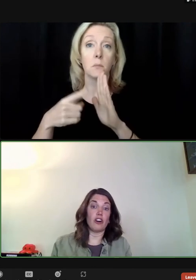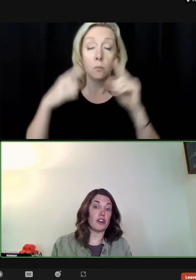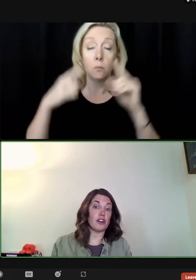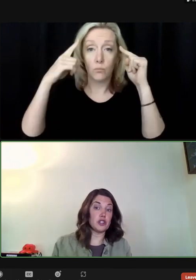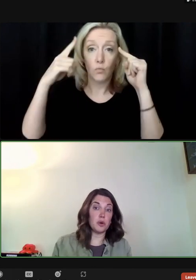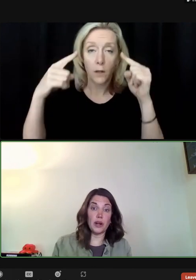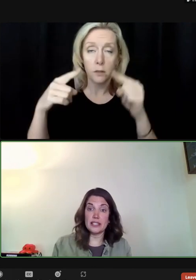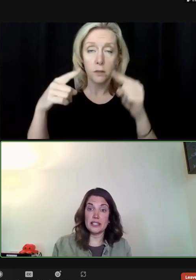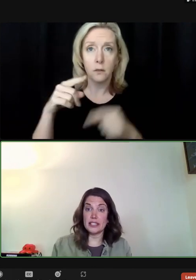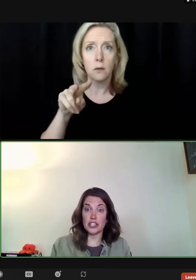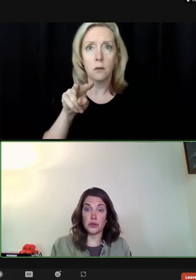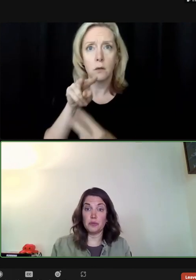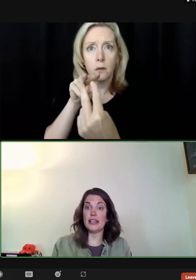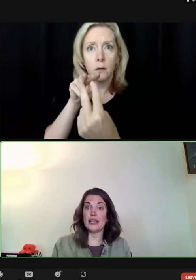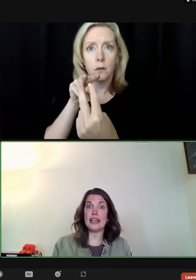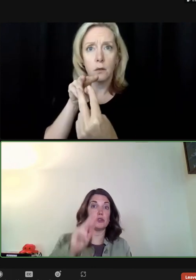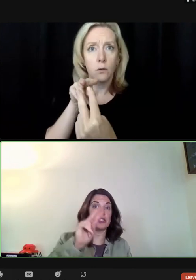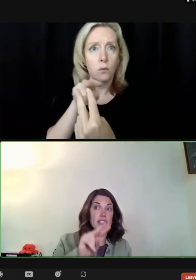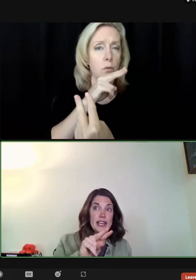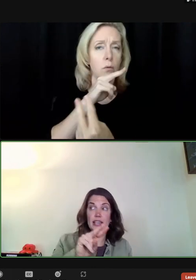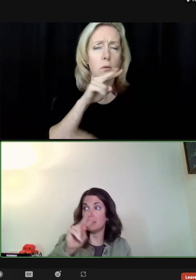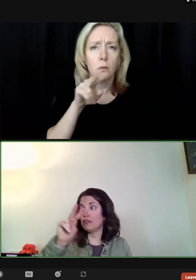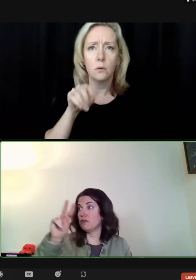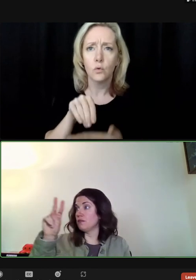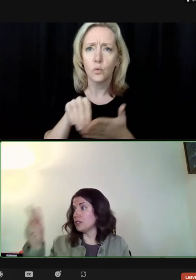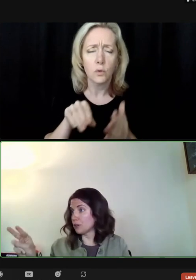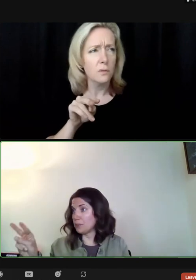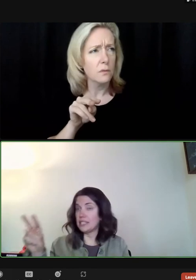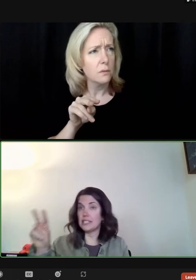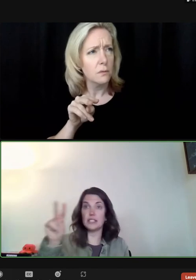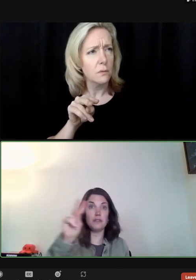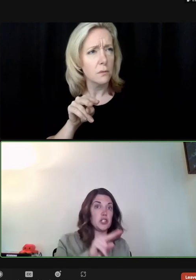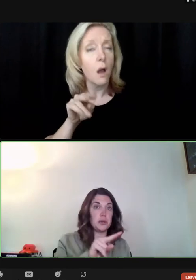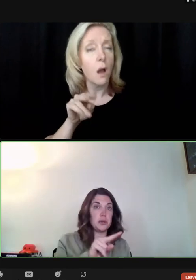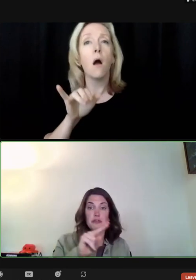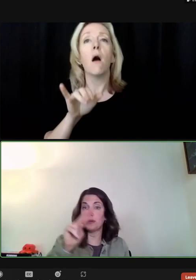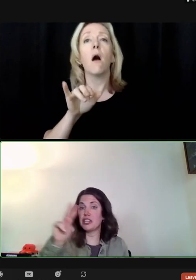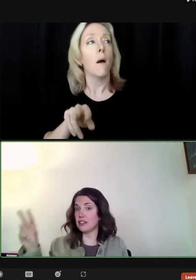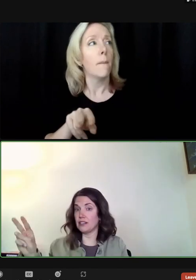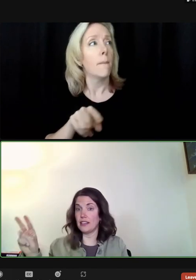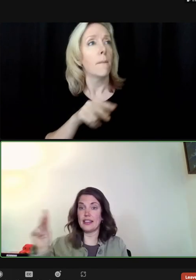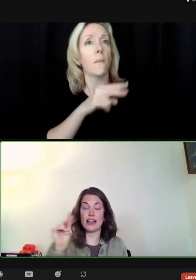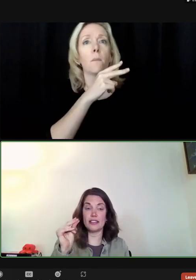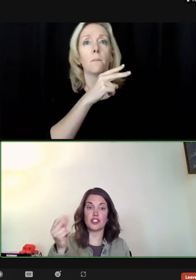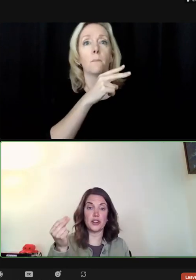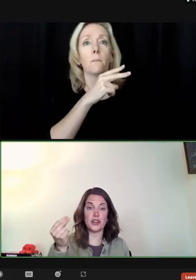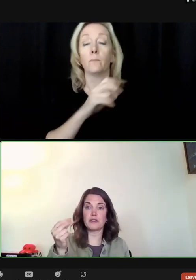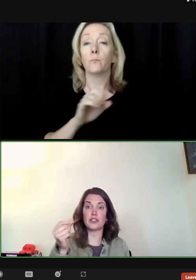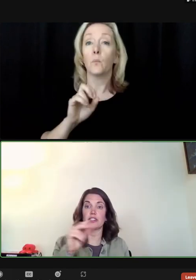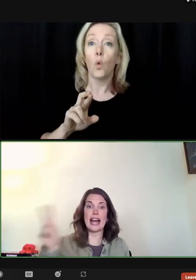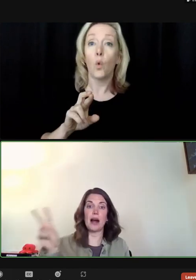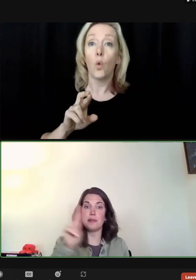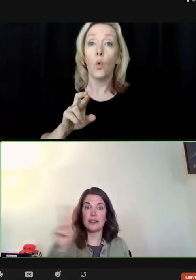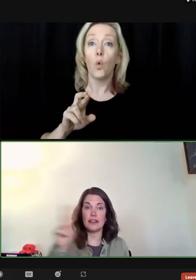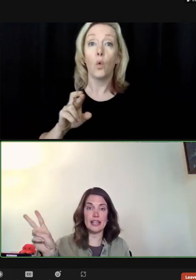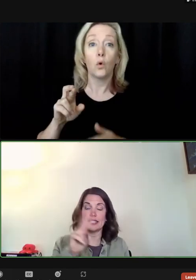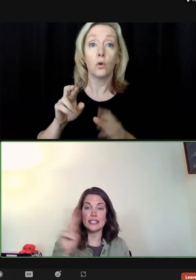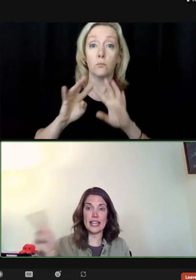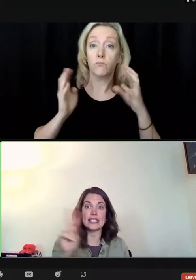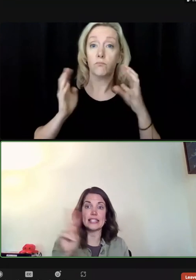Or if there are visual processing issues, being able to take in different pieces of visual information, that transfer